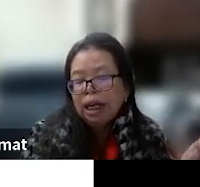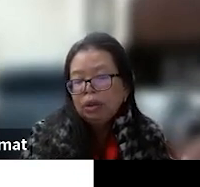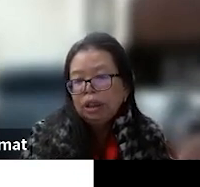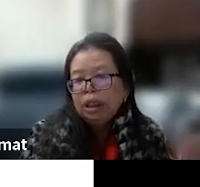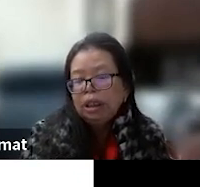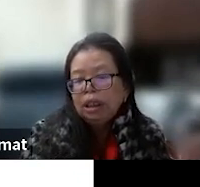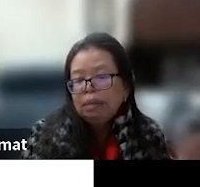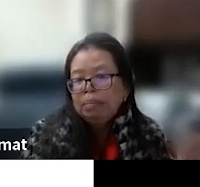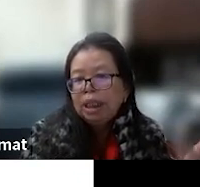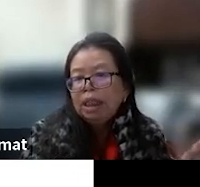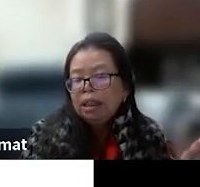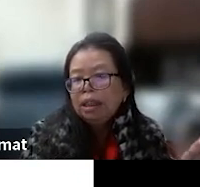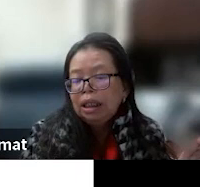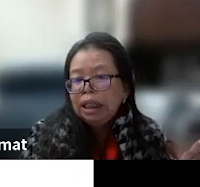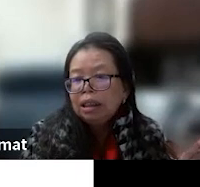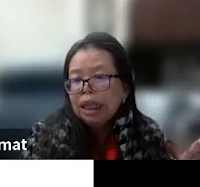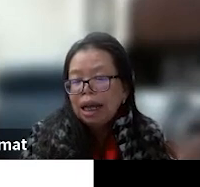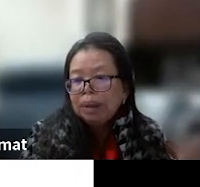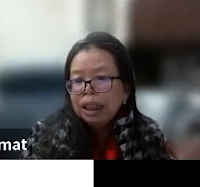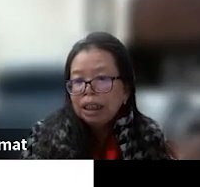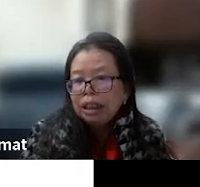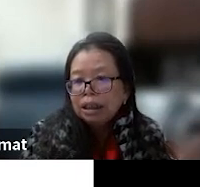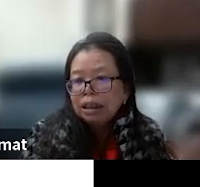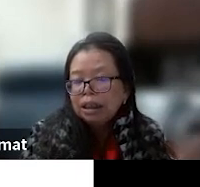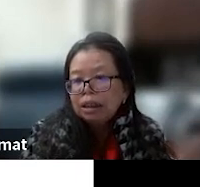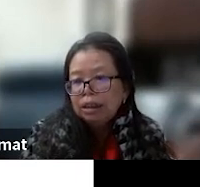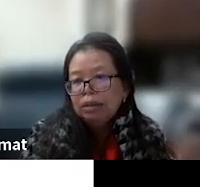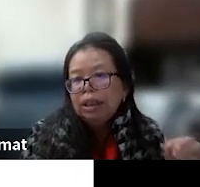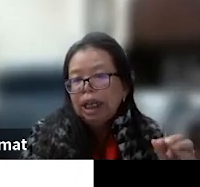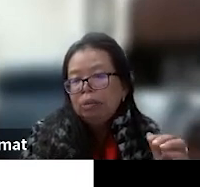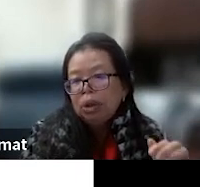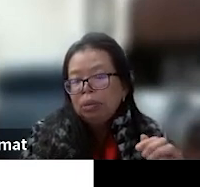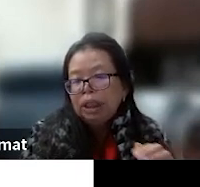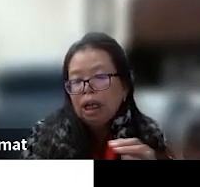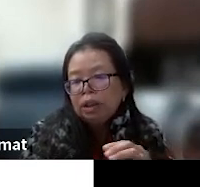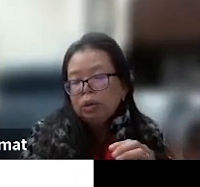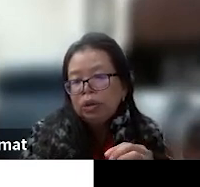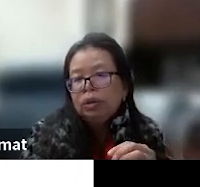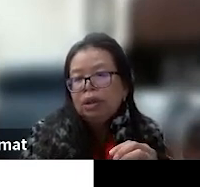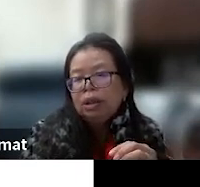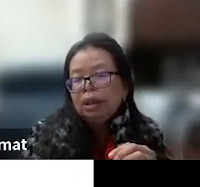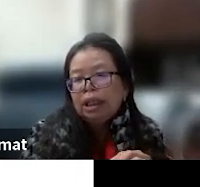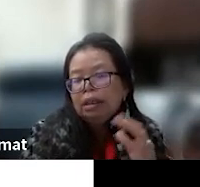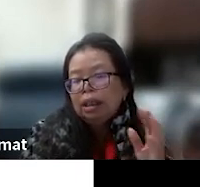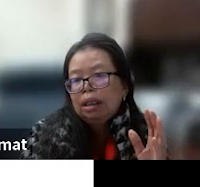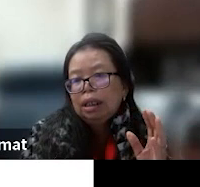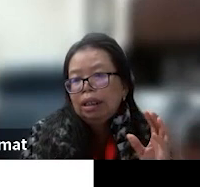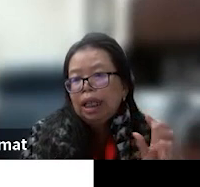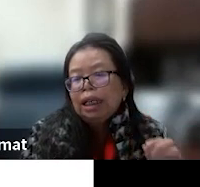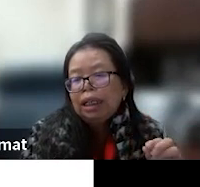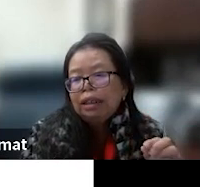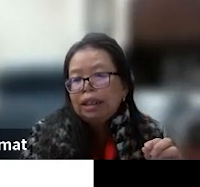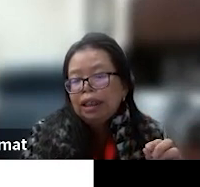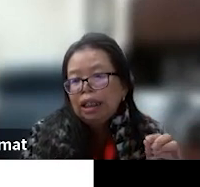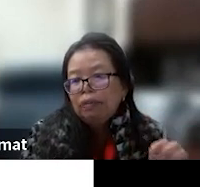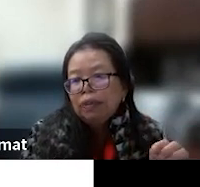can actually be the legal applicant so that they can work with the high school students, and